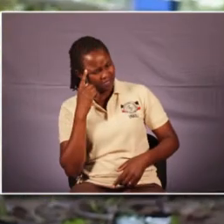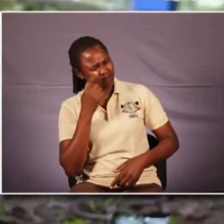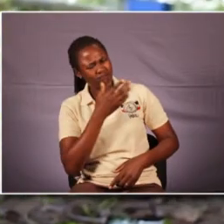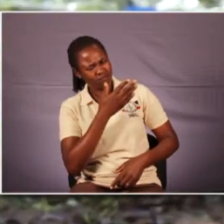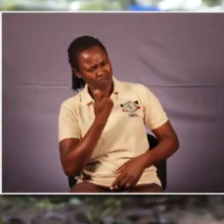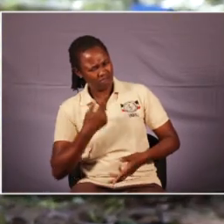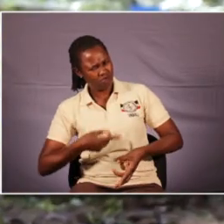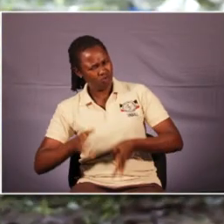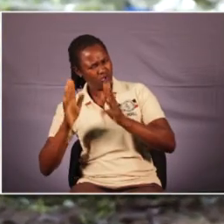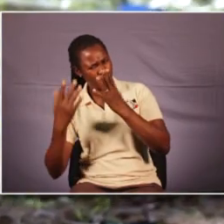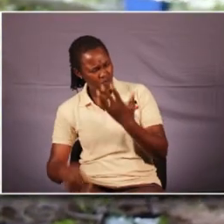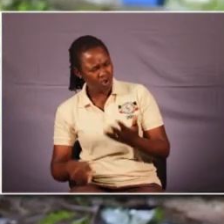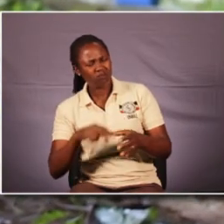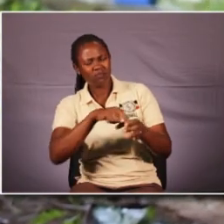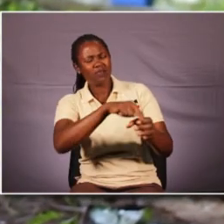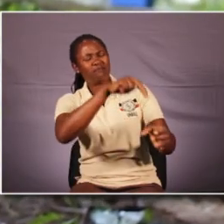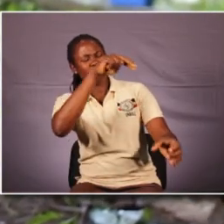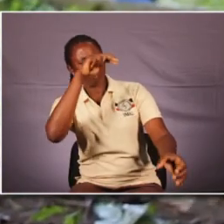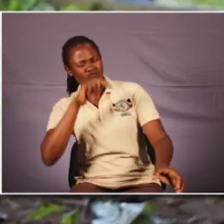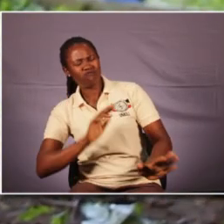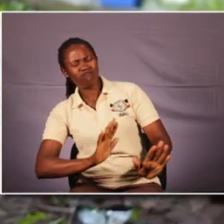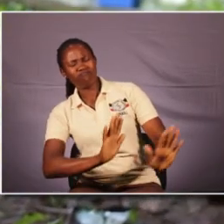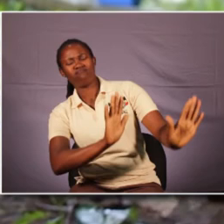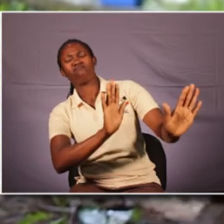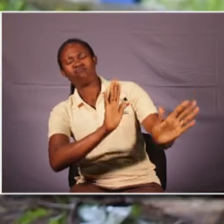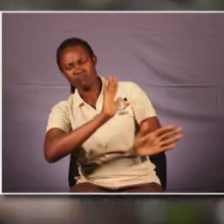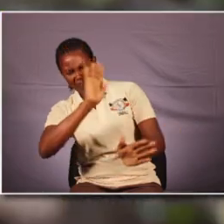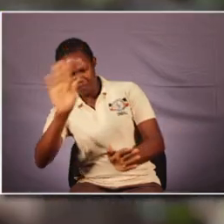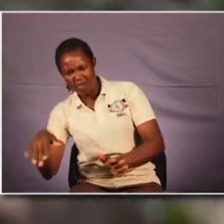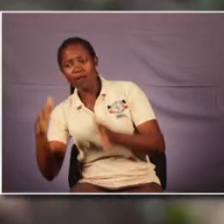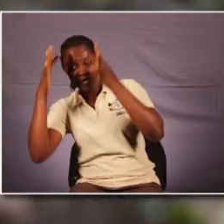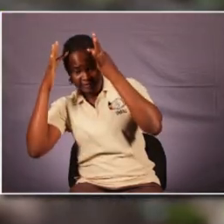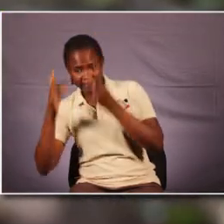The only way out was to do the right thing and quit the bad life. I made a